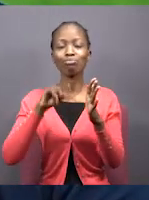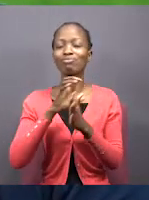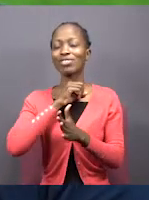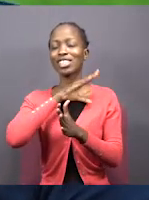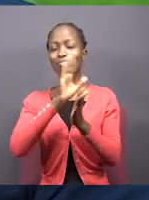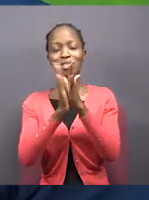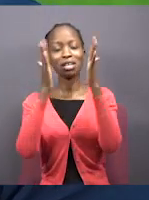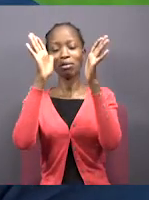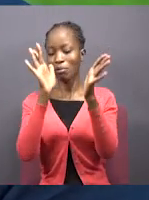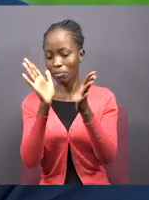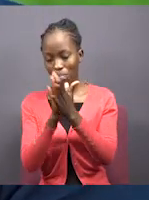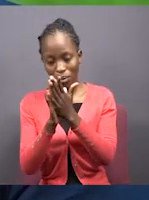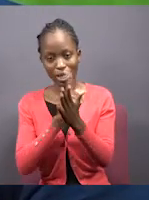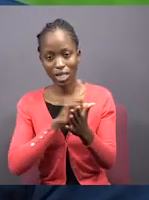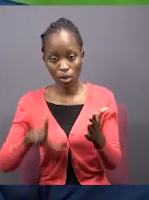through a problem,